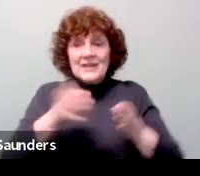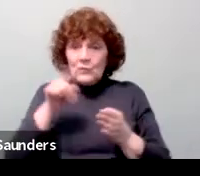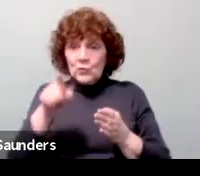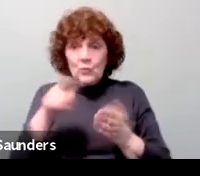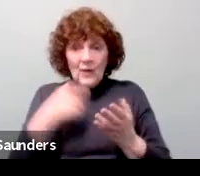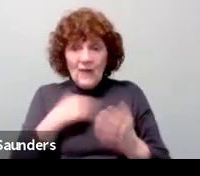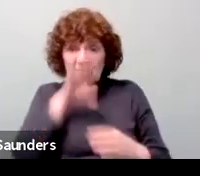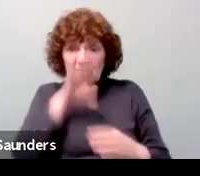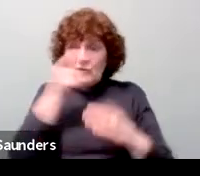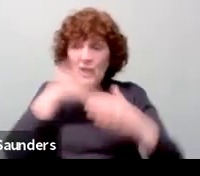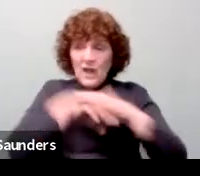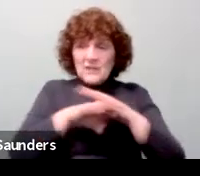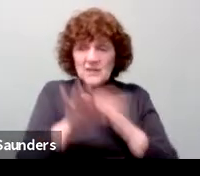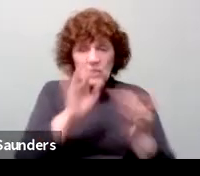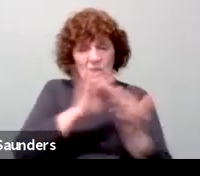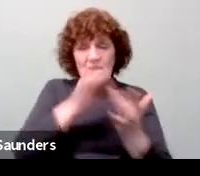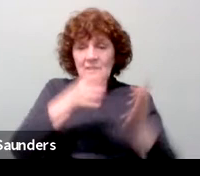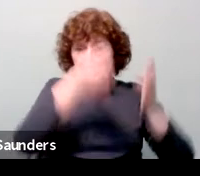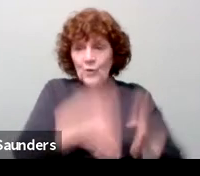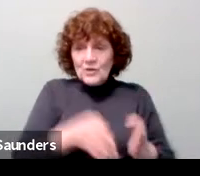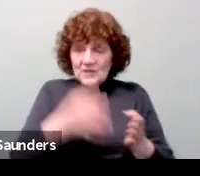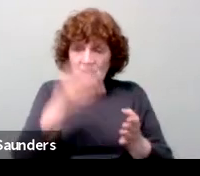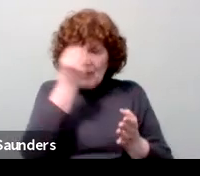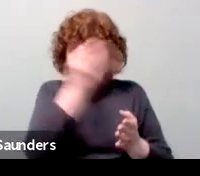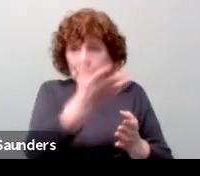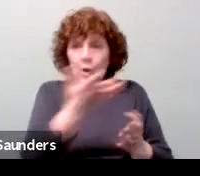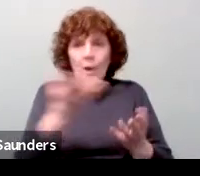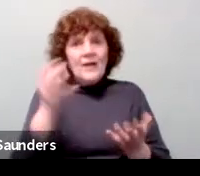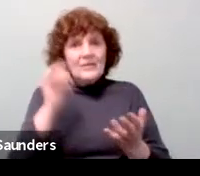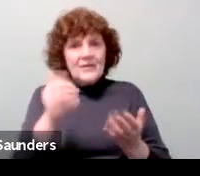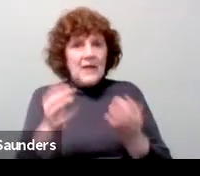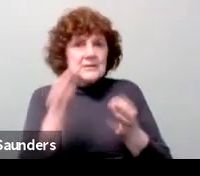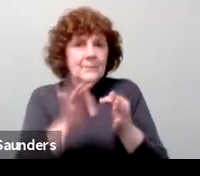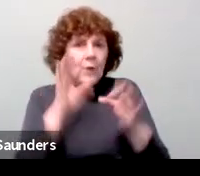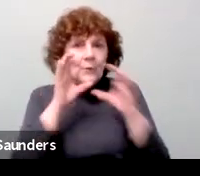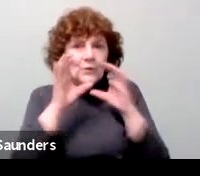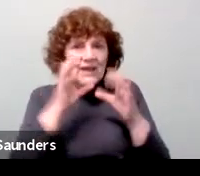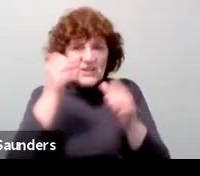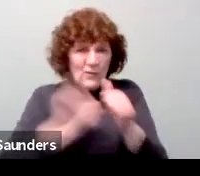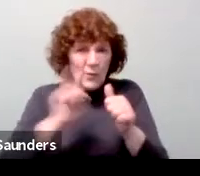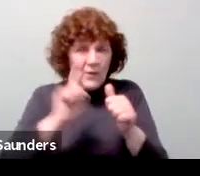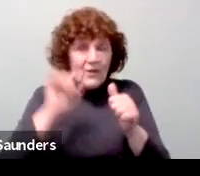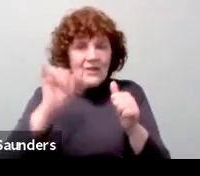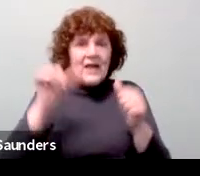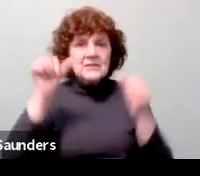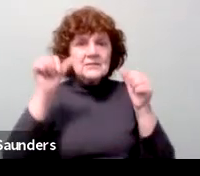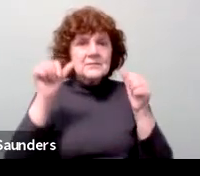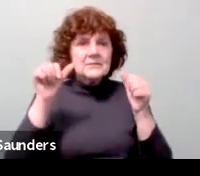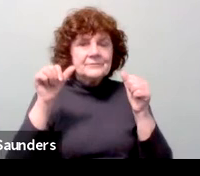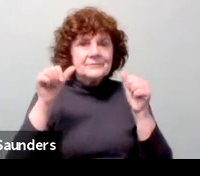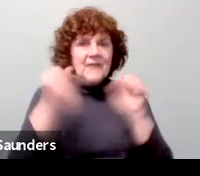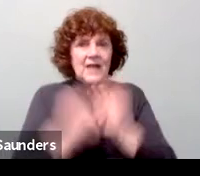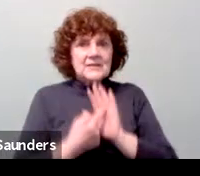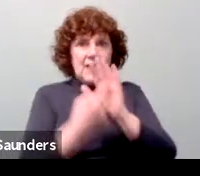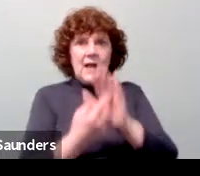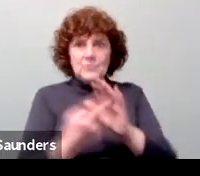that is not being met. That simple communication everywhere is a signpost to every, it's to everyone